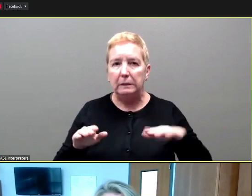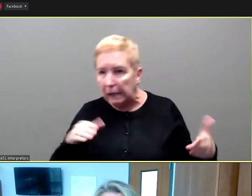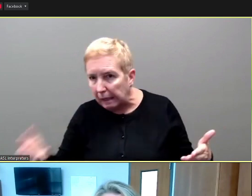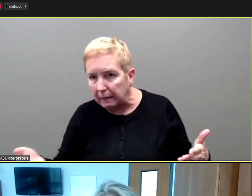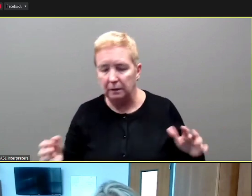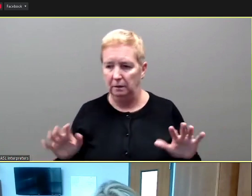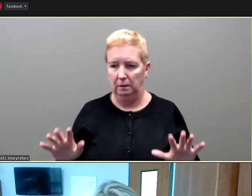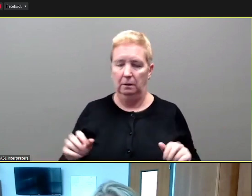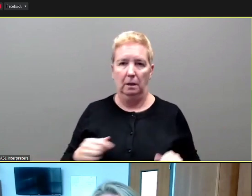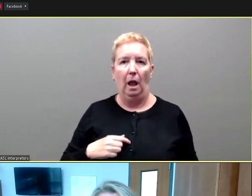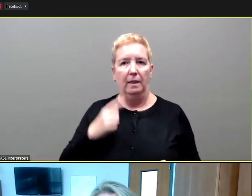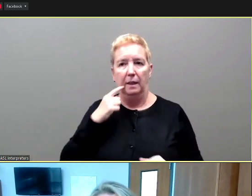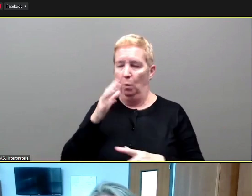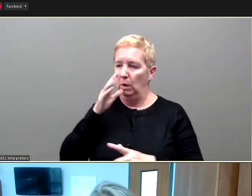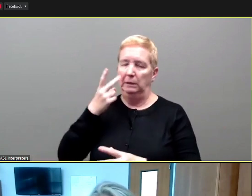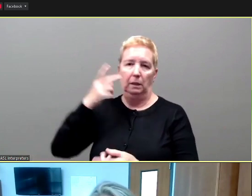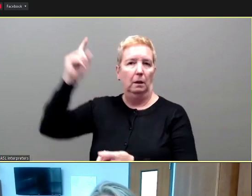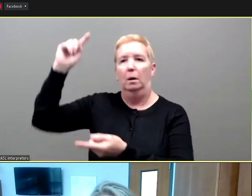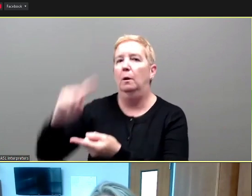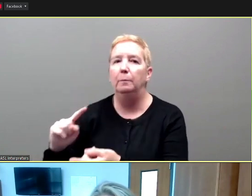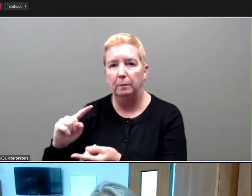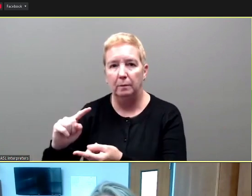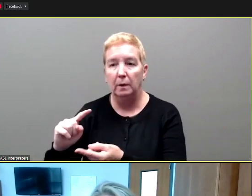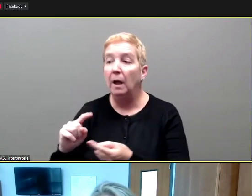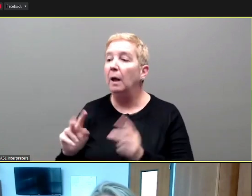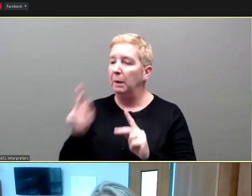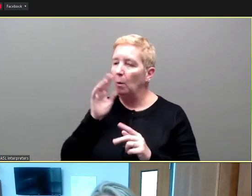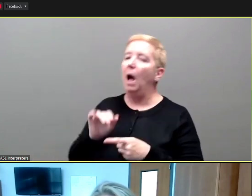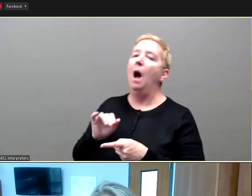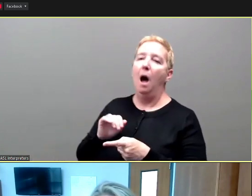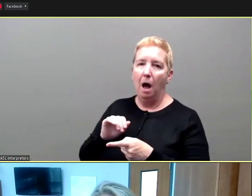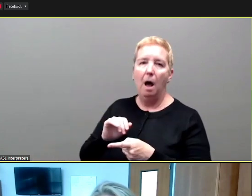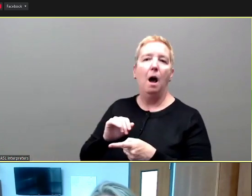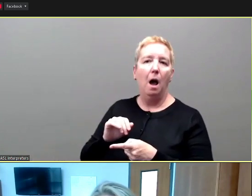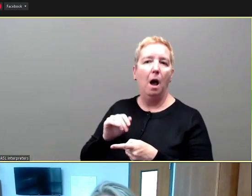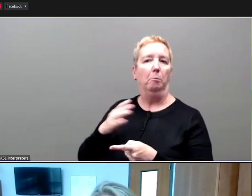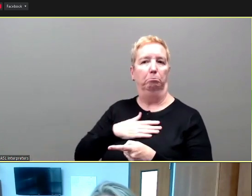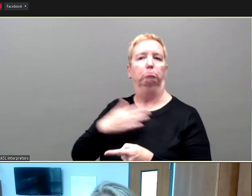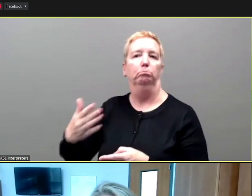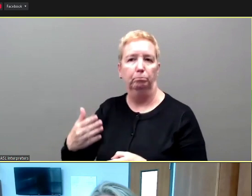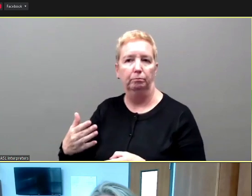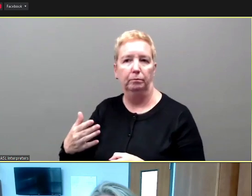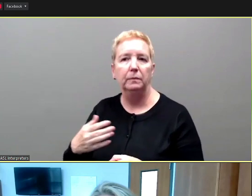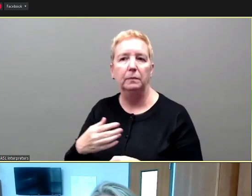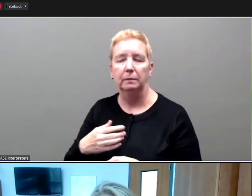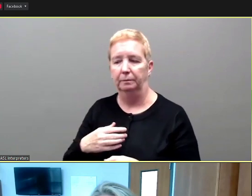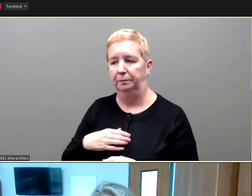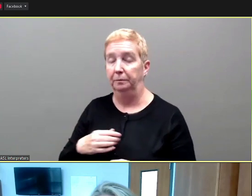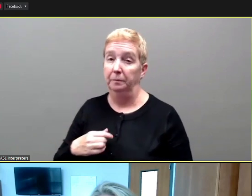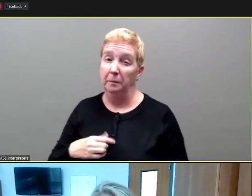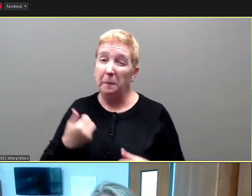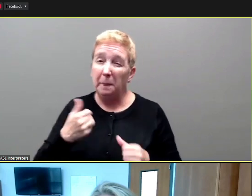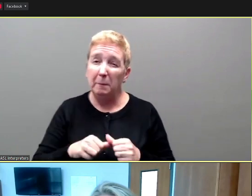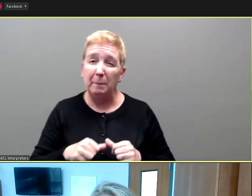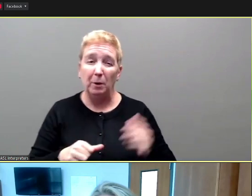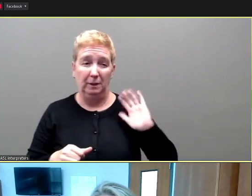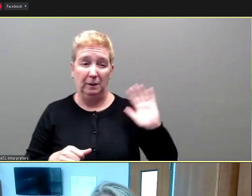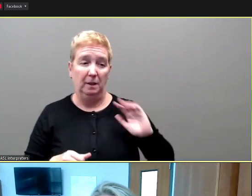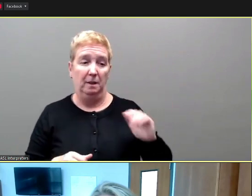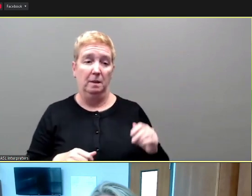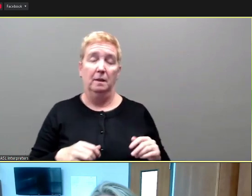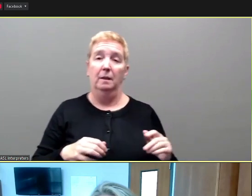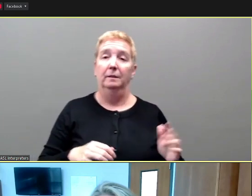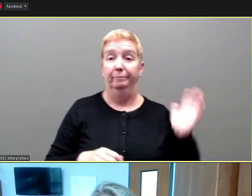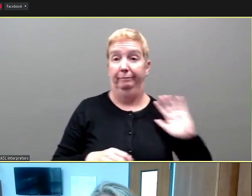report we put online return to the original days where being vaccinated, this time with the Omicron